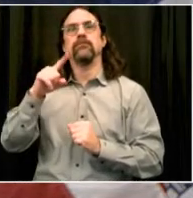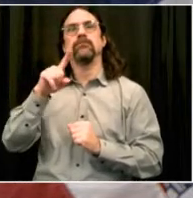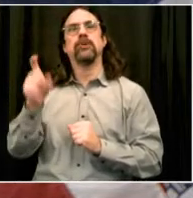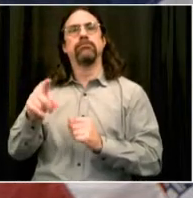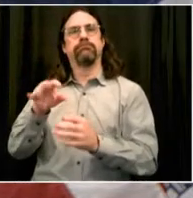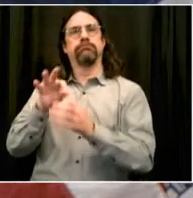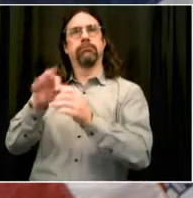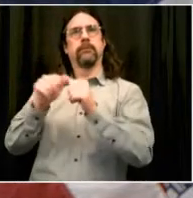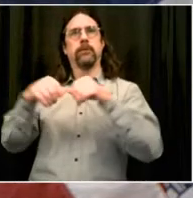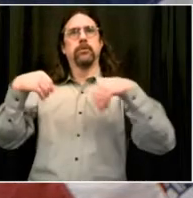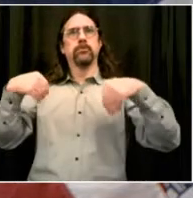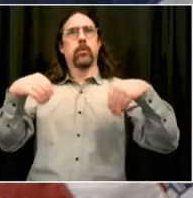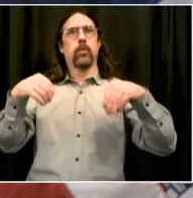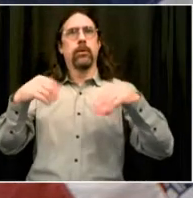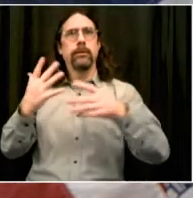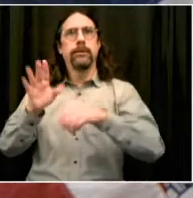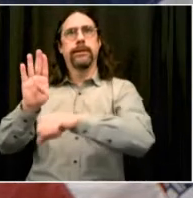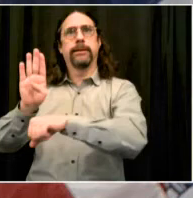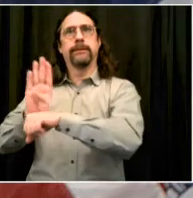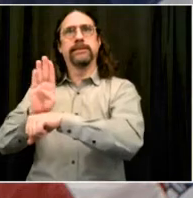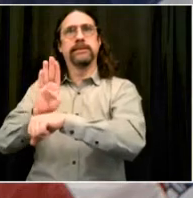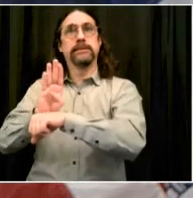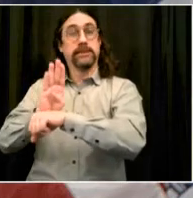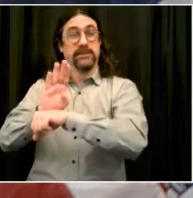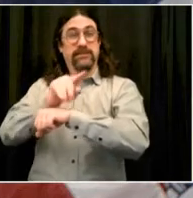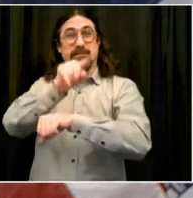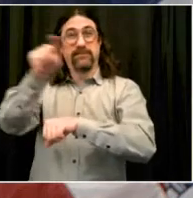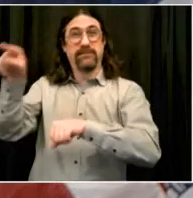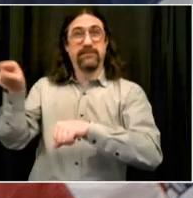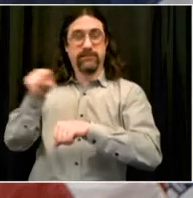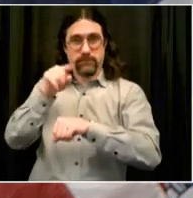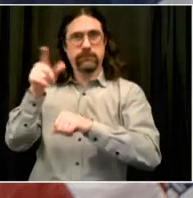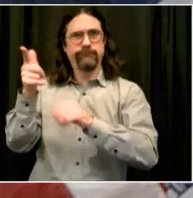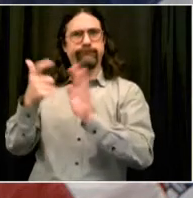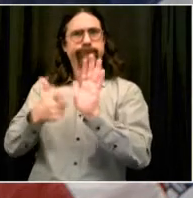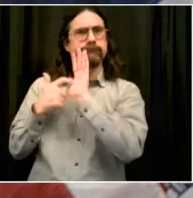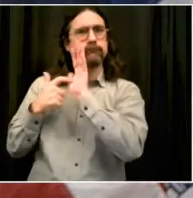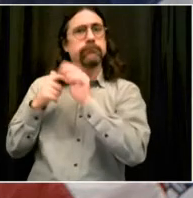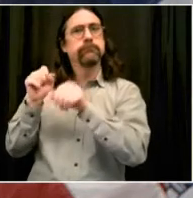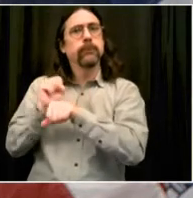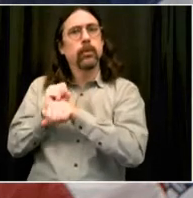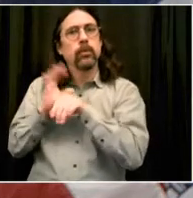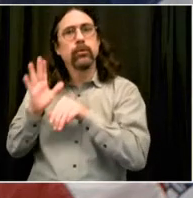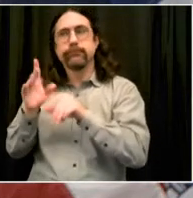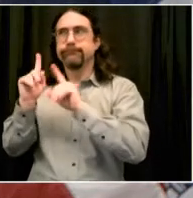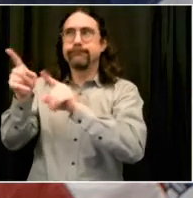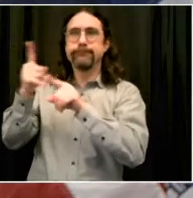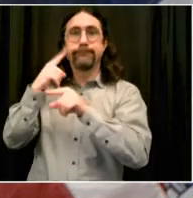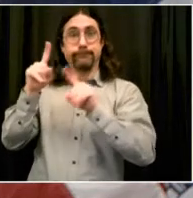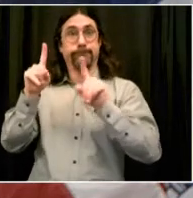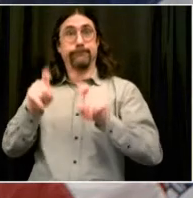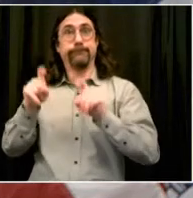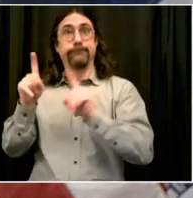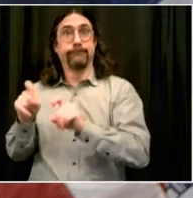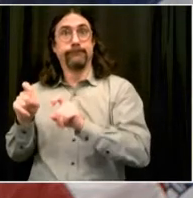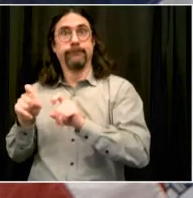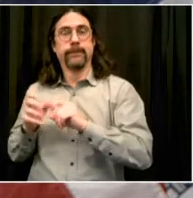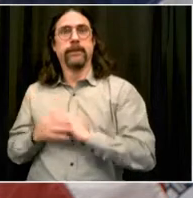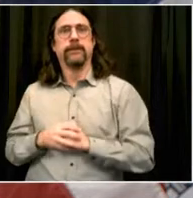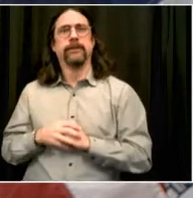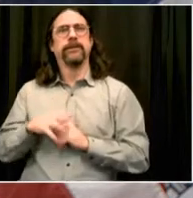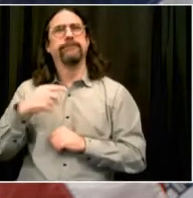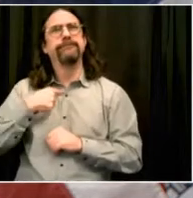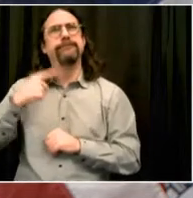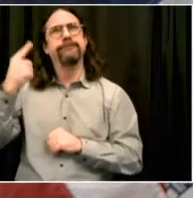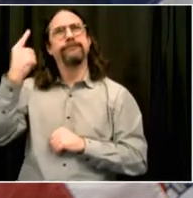data? Are people getting both? Can you break down how that information is really going to the person getting the test, and